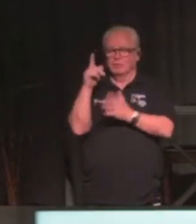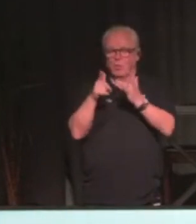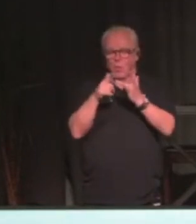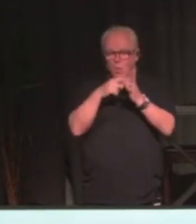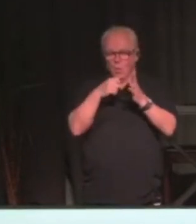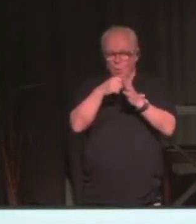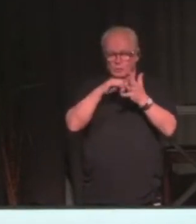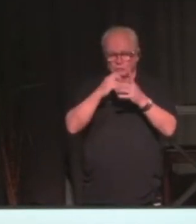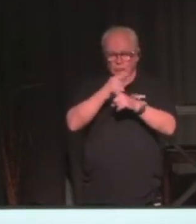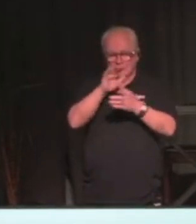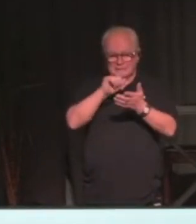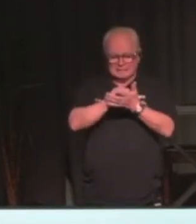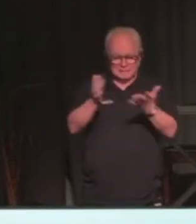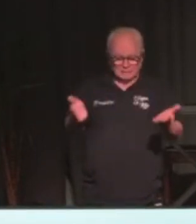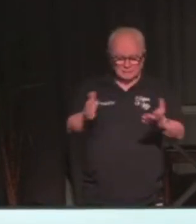Pastor,